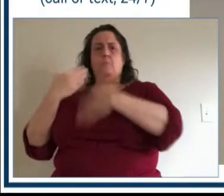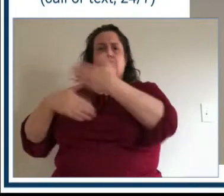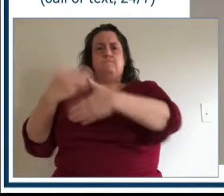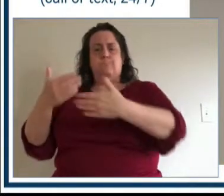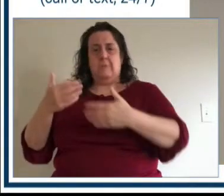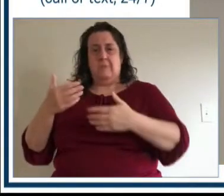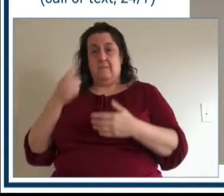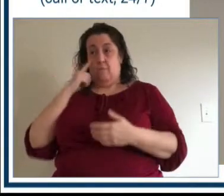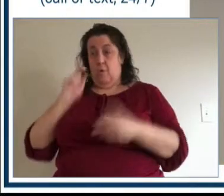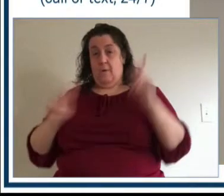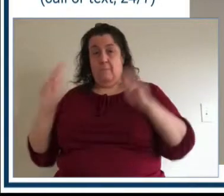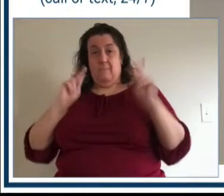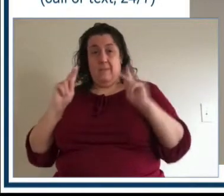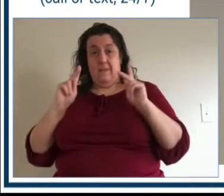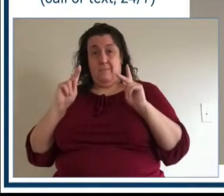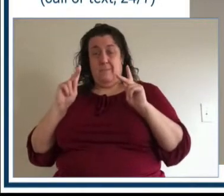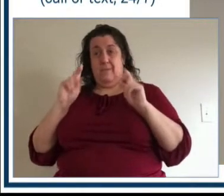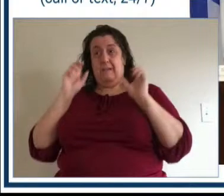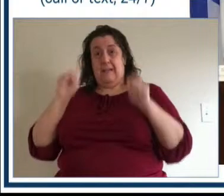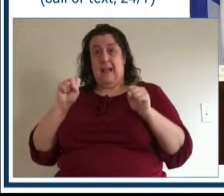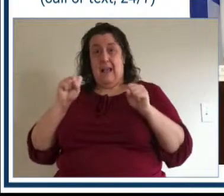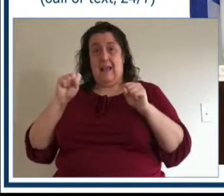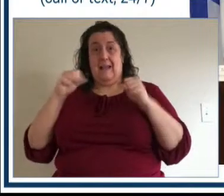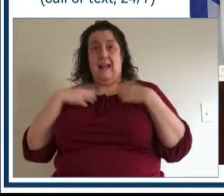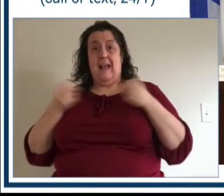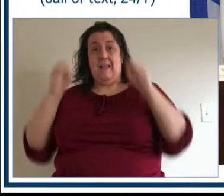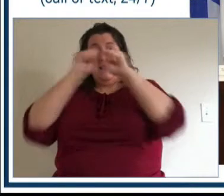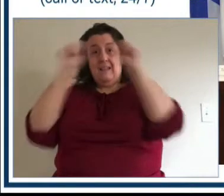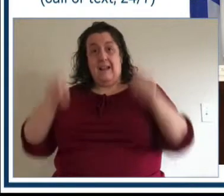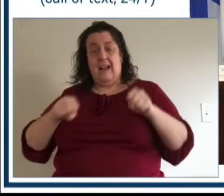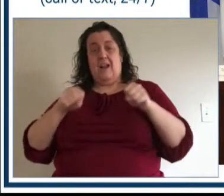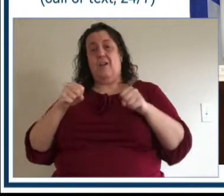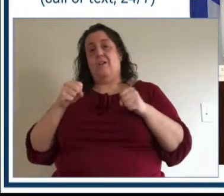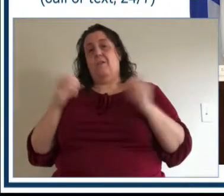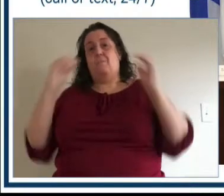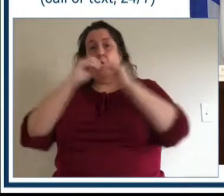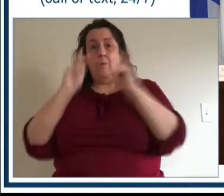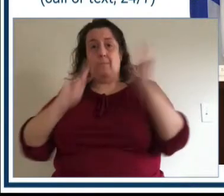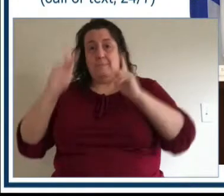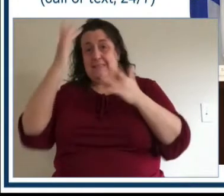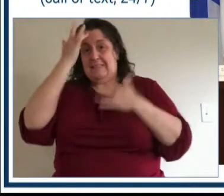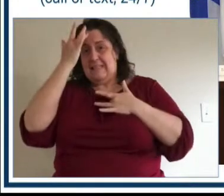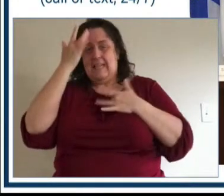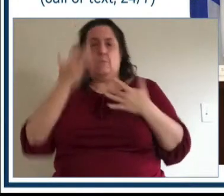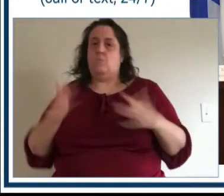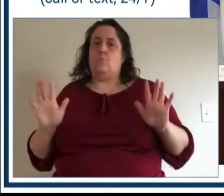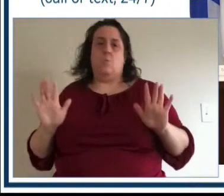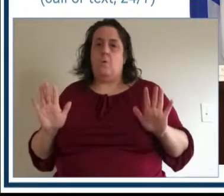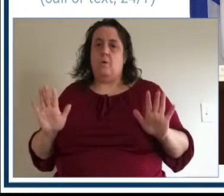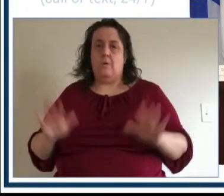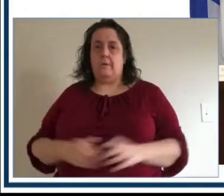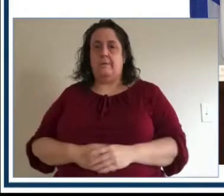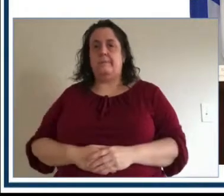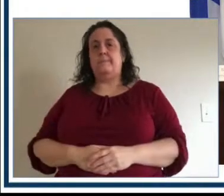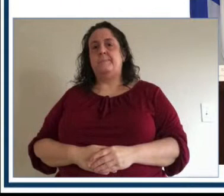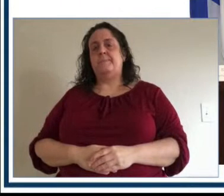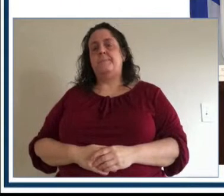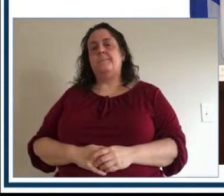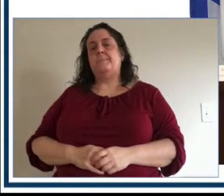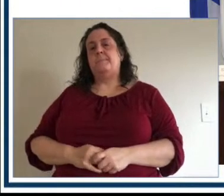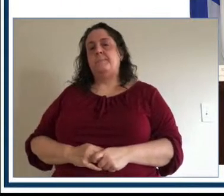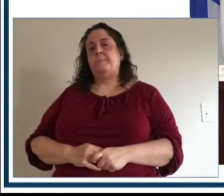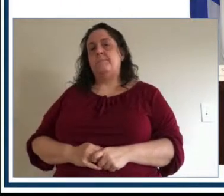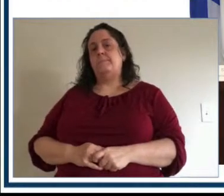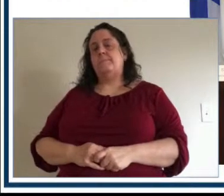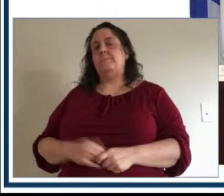and our healthcare system at risk. We need to jump to the phones now. We'll start with Keith Doucette with the Canadian Press. Go ahead, Keith. Yes,